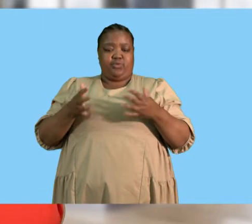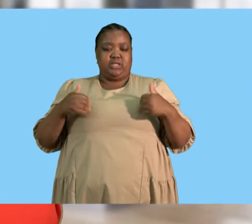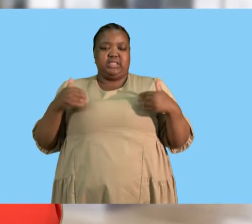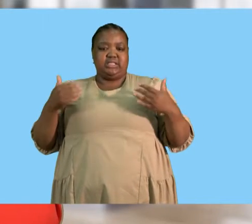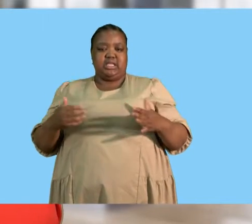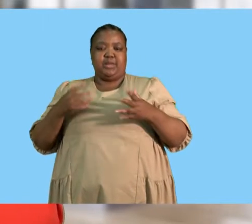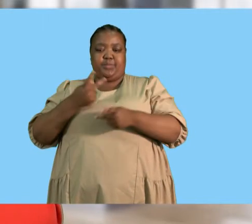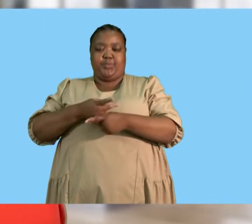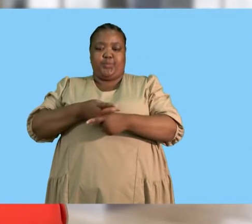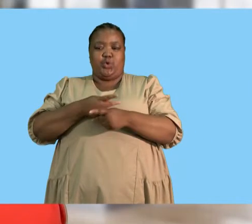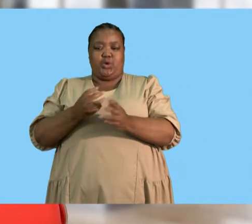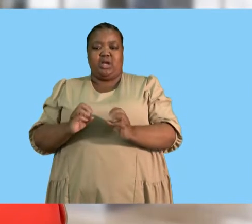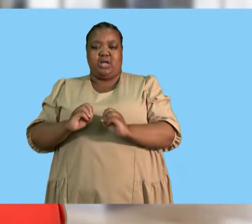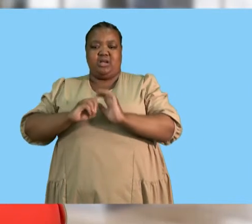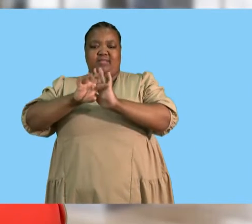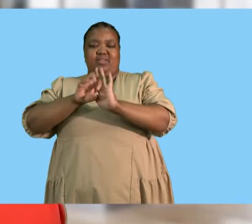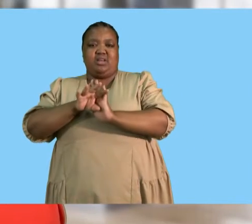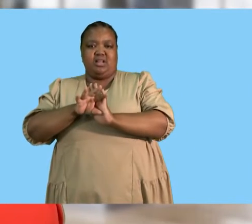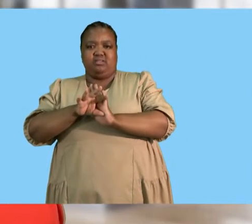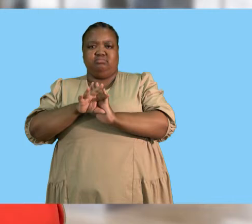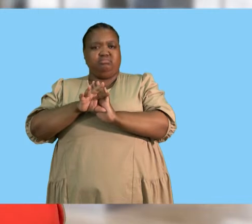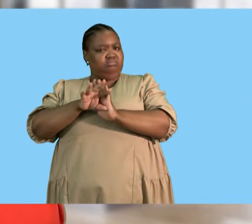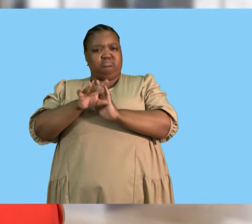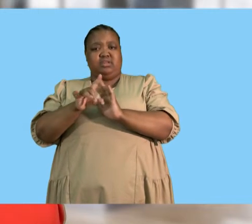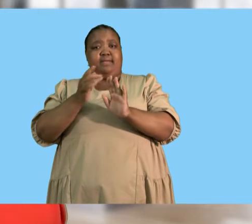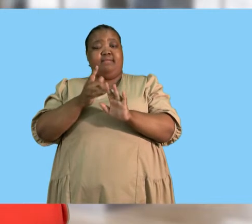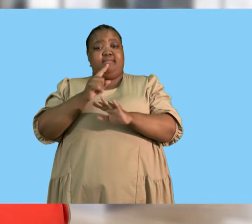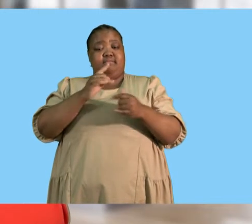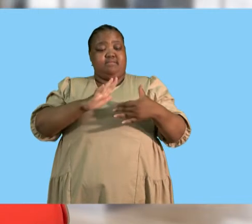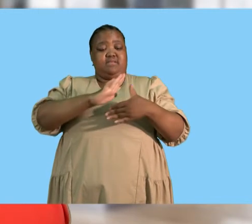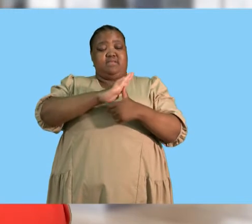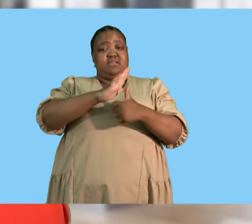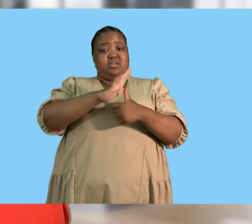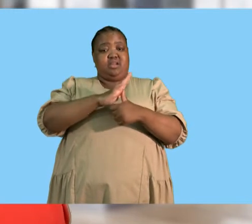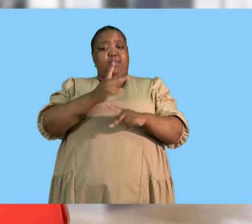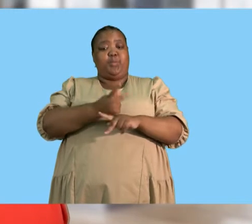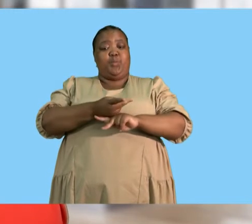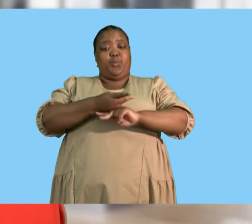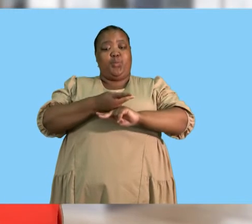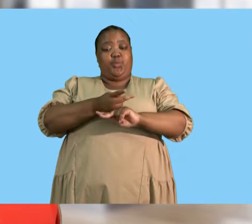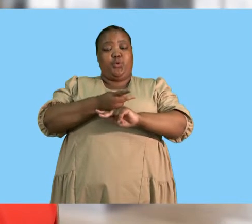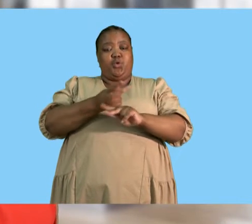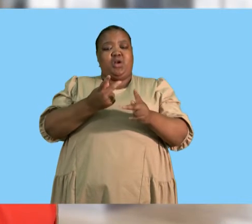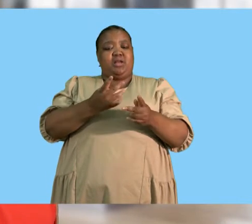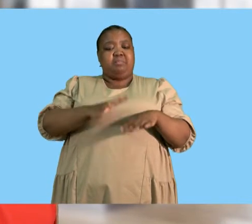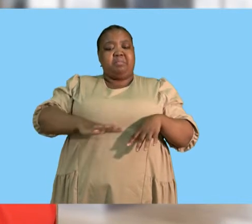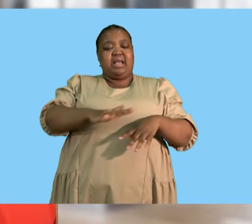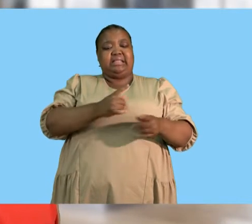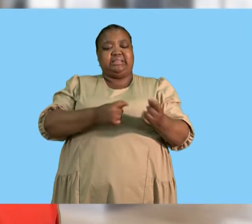advertise my product before I even find a place where I will sell the product. So when I am listing